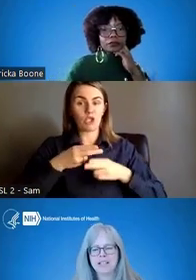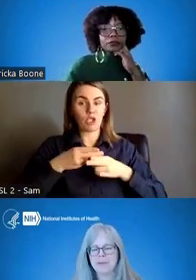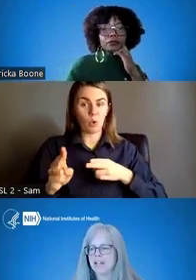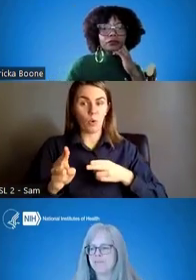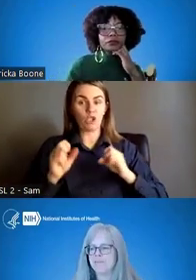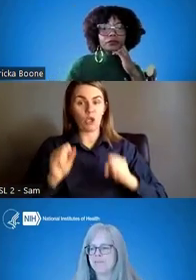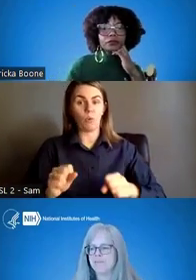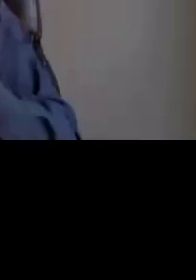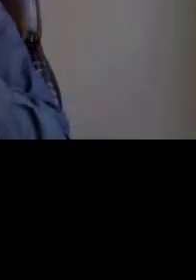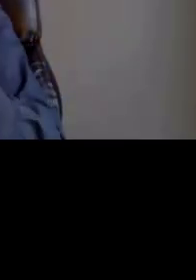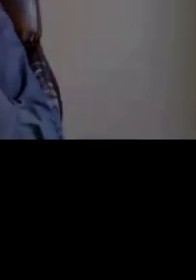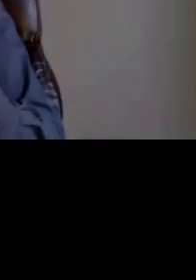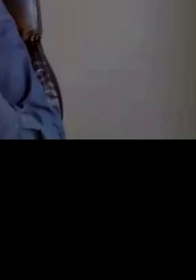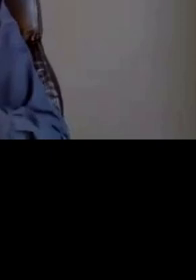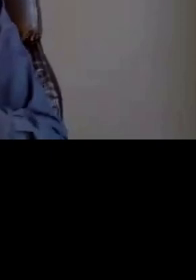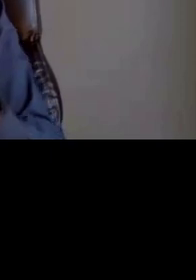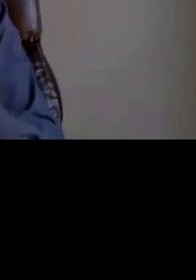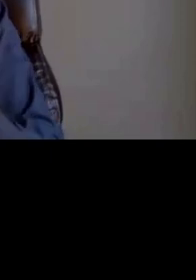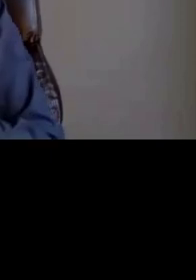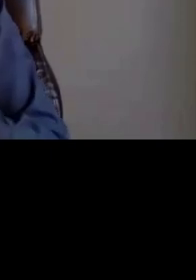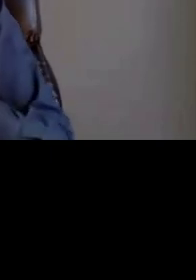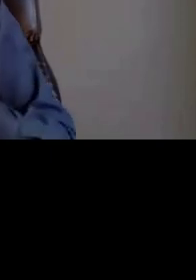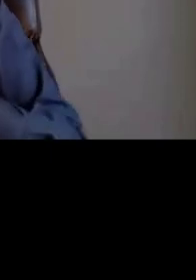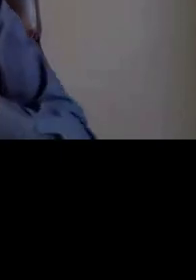I picked some that have been upvoted, and so